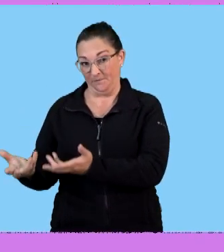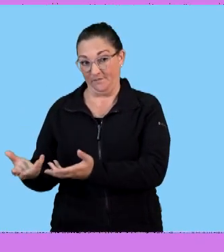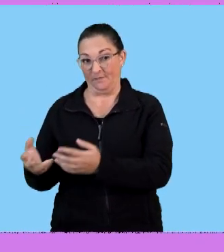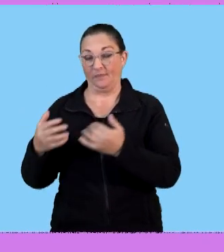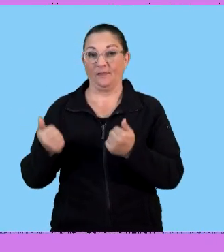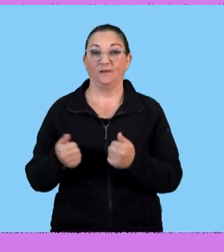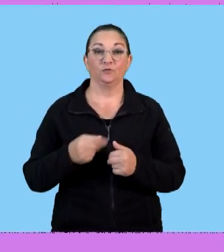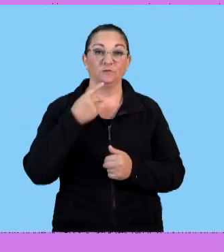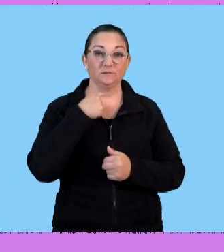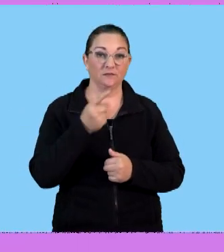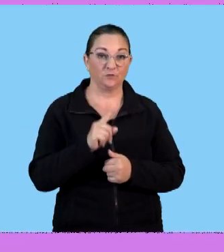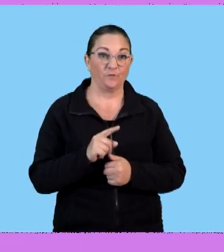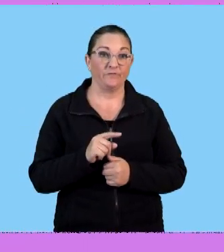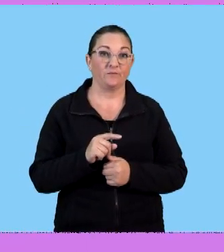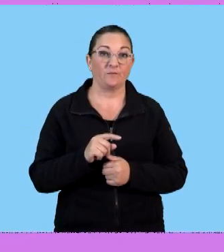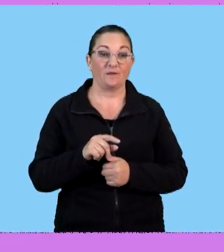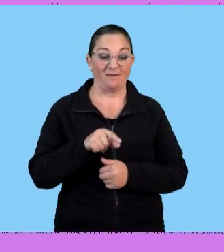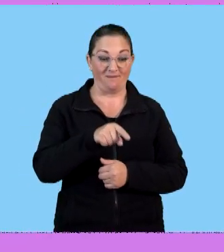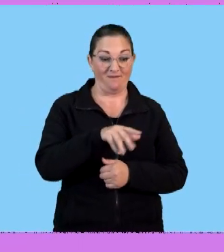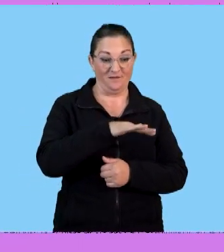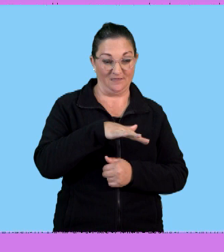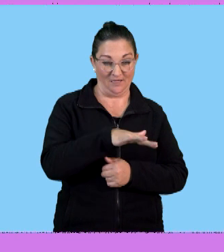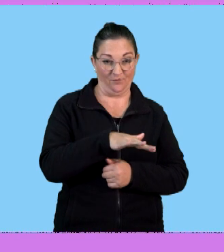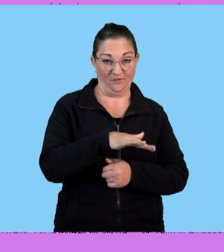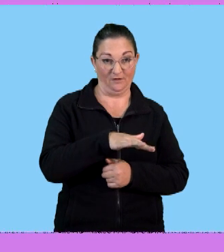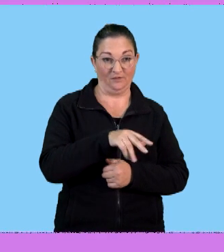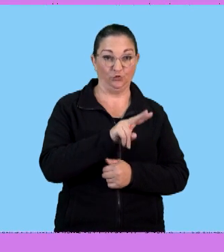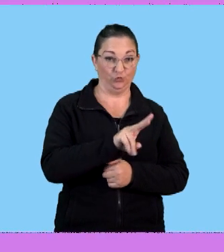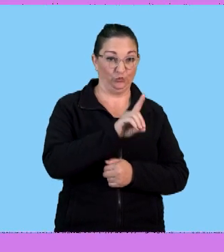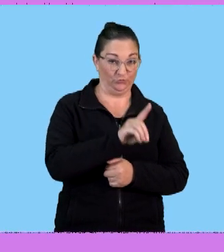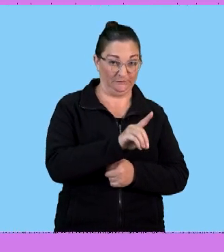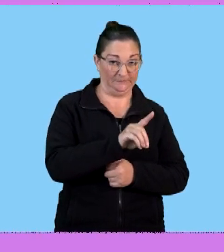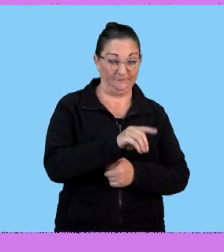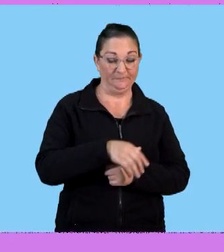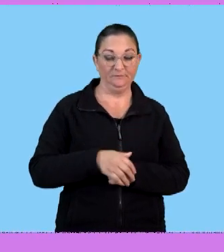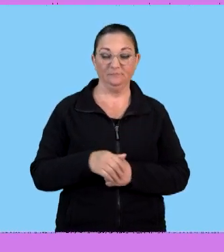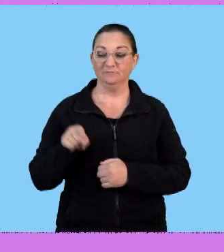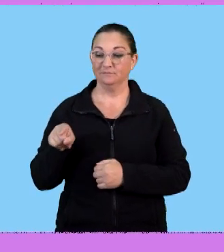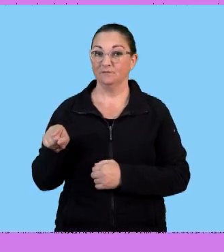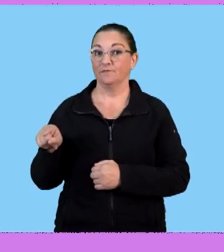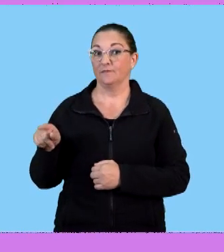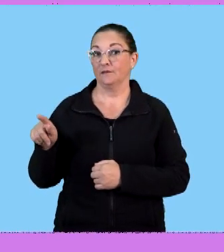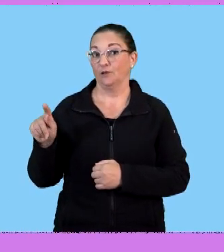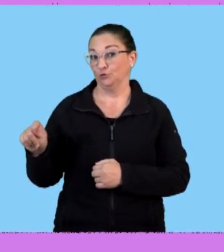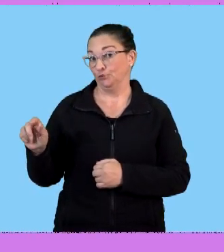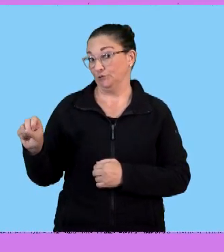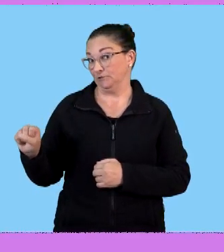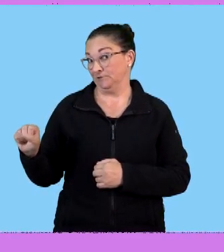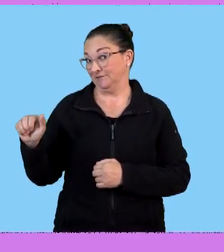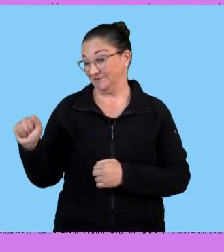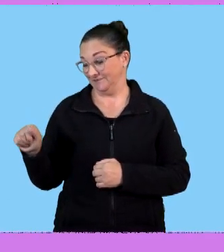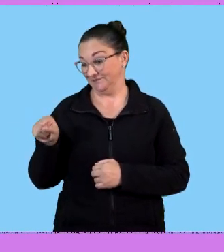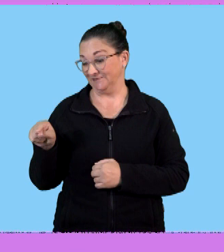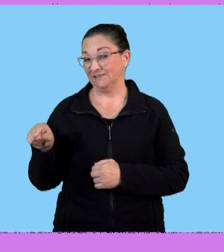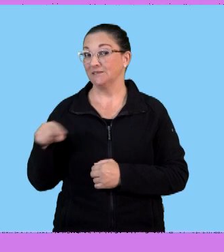we distinguish by saying area, we focus on a two-dimensional object, and then in terms of total